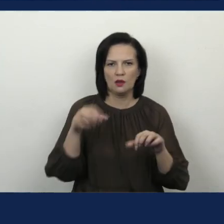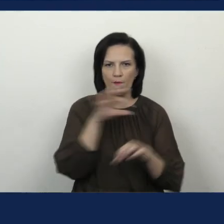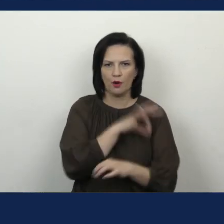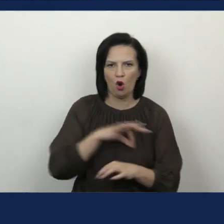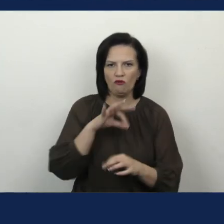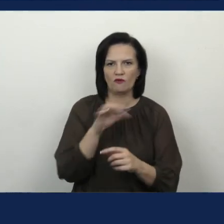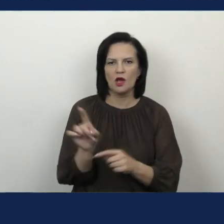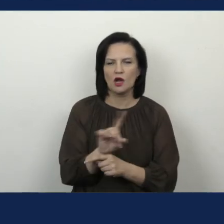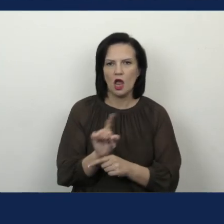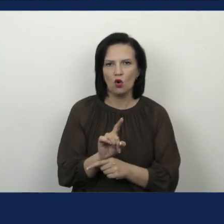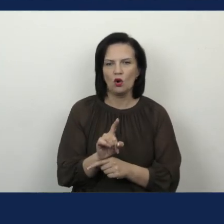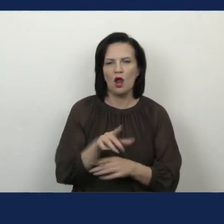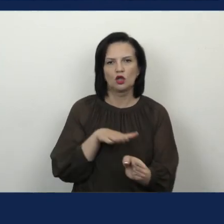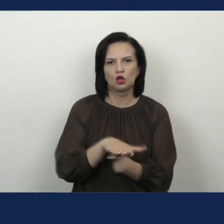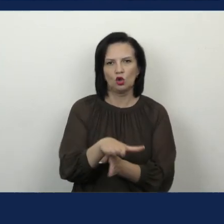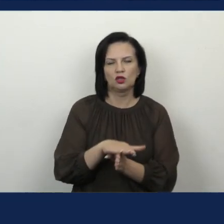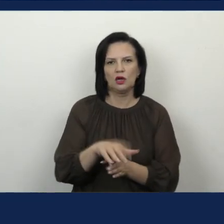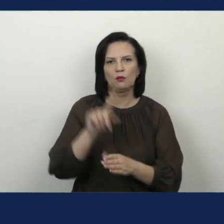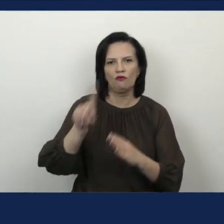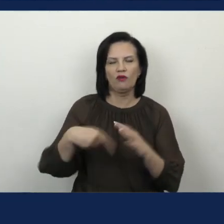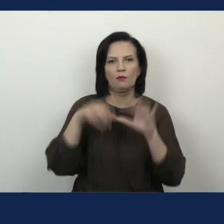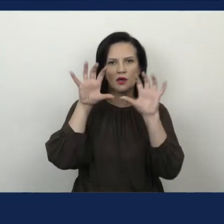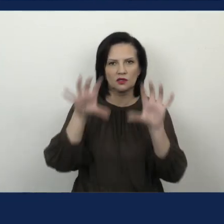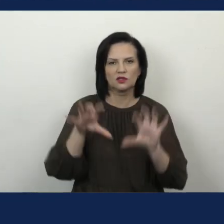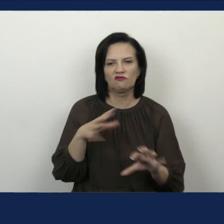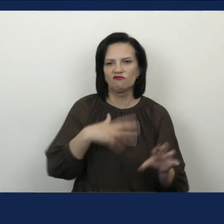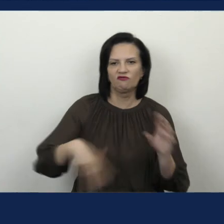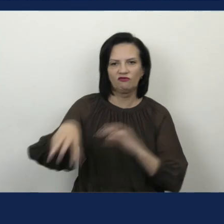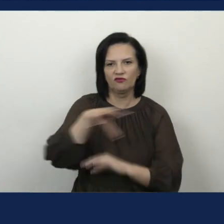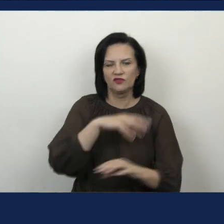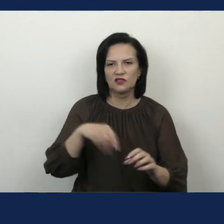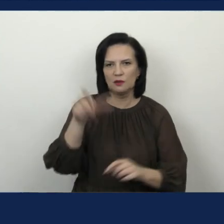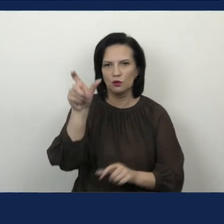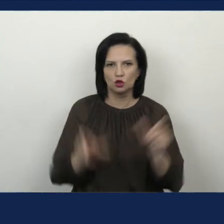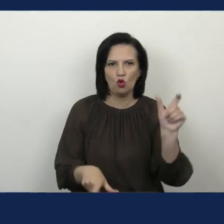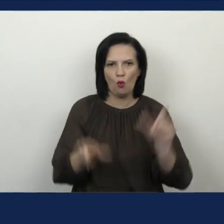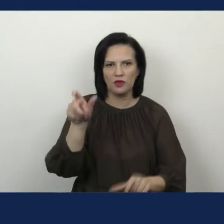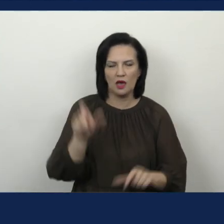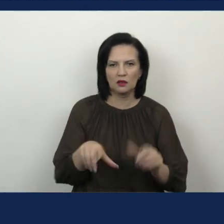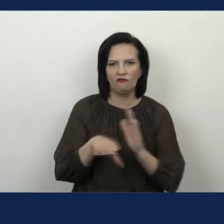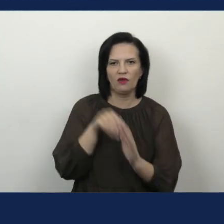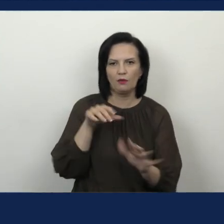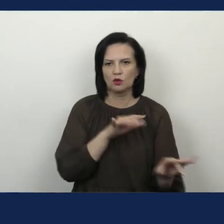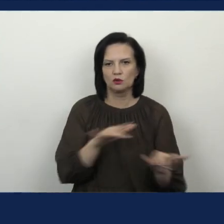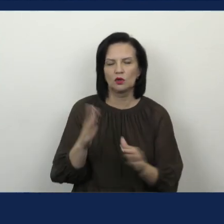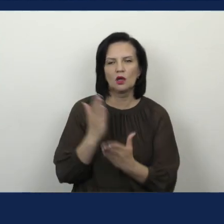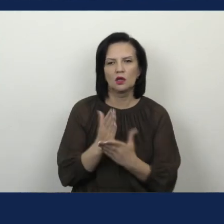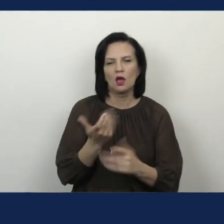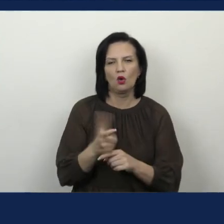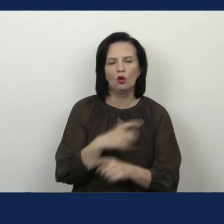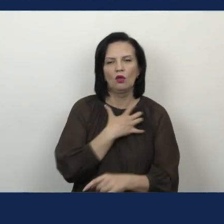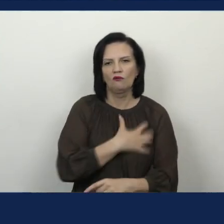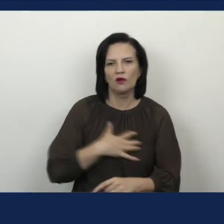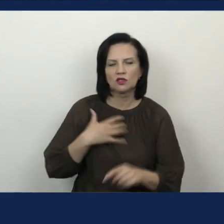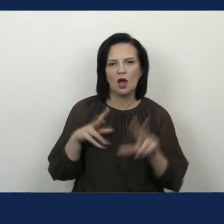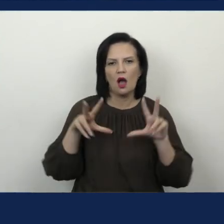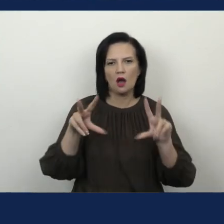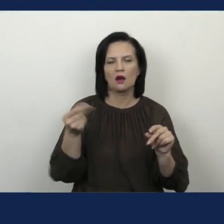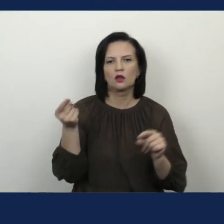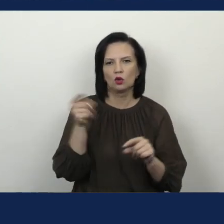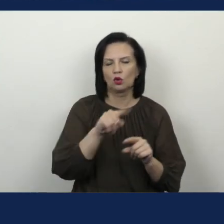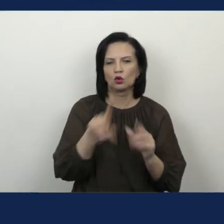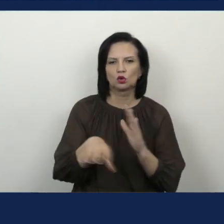quality legal regulation and compliance with the law by all the participants of the election process is extremely important